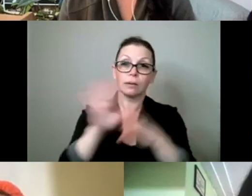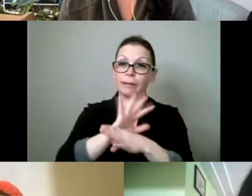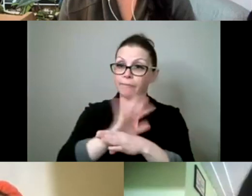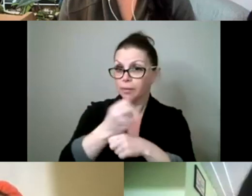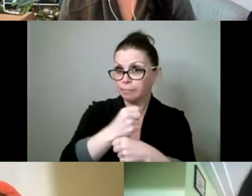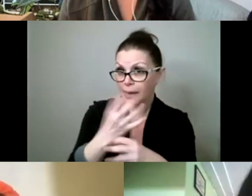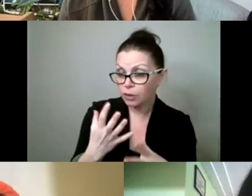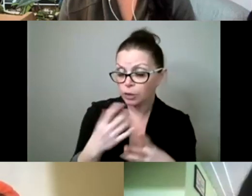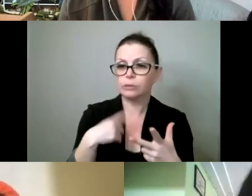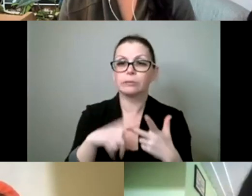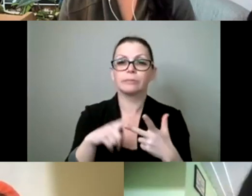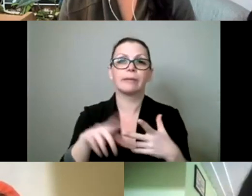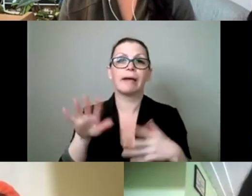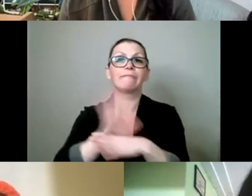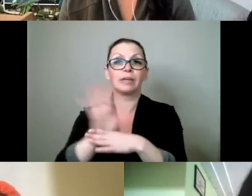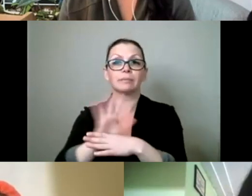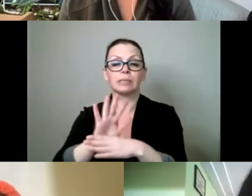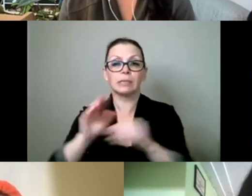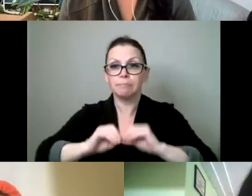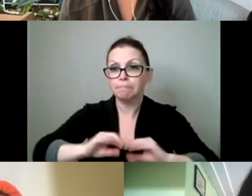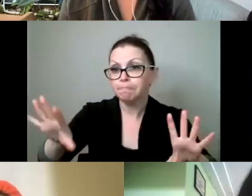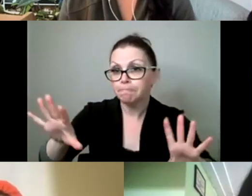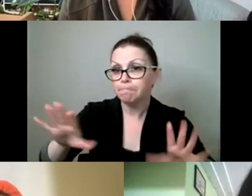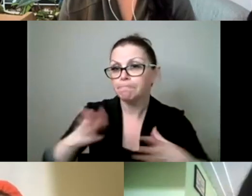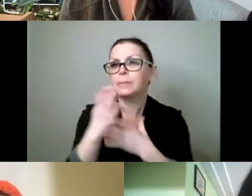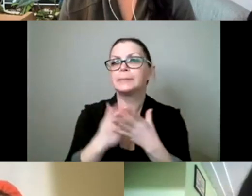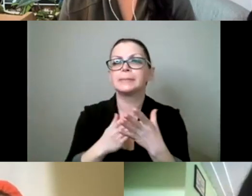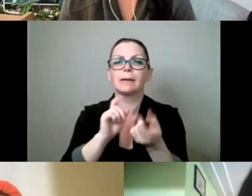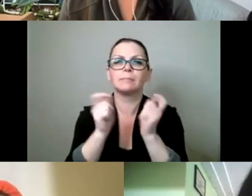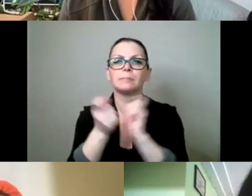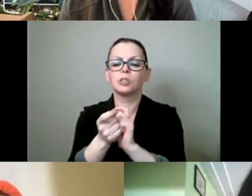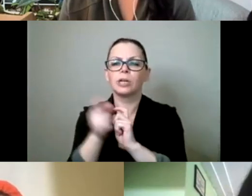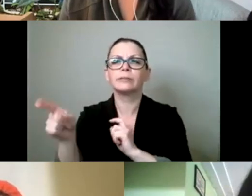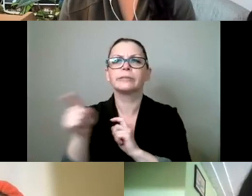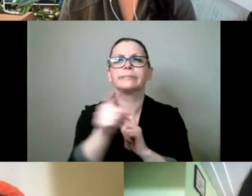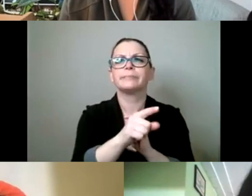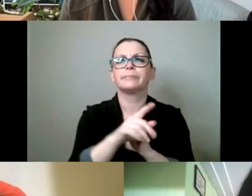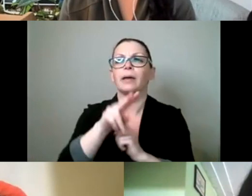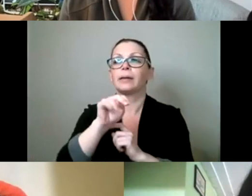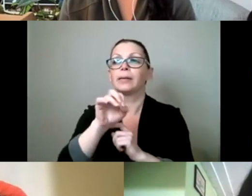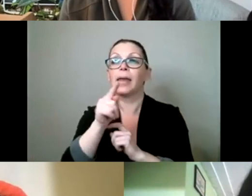coming out, some of the changes on the networks in terms of